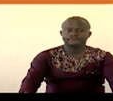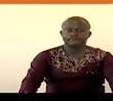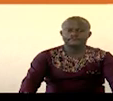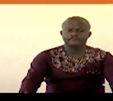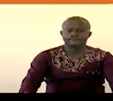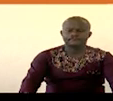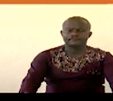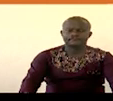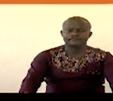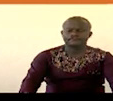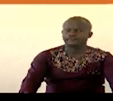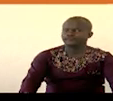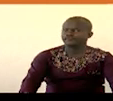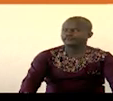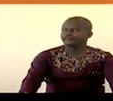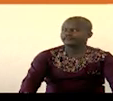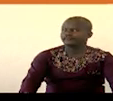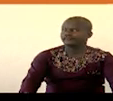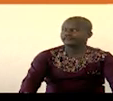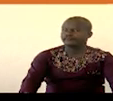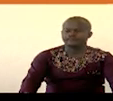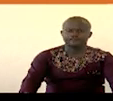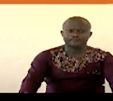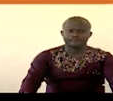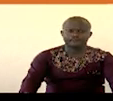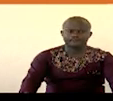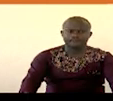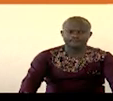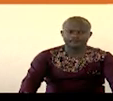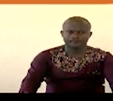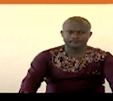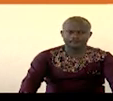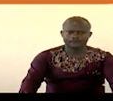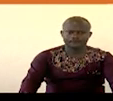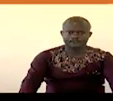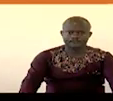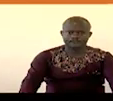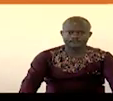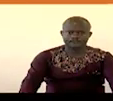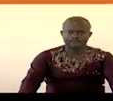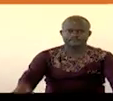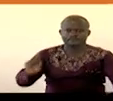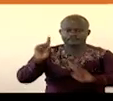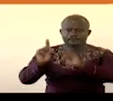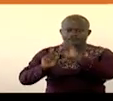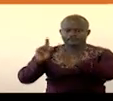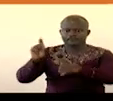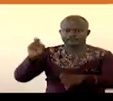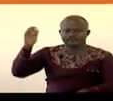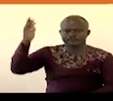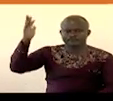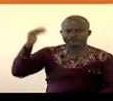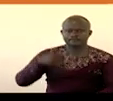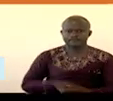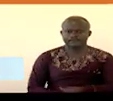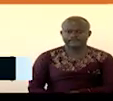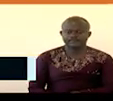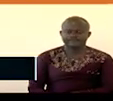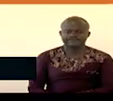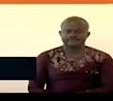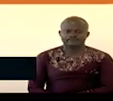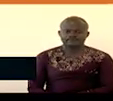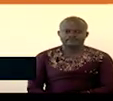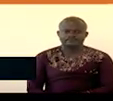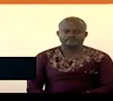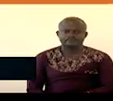Question number 2. Explain 3 different types of biodiversity.